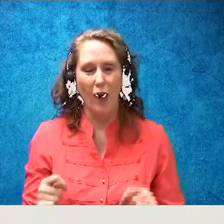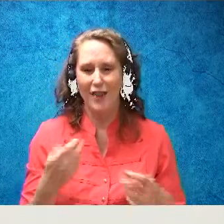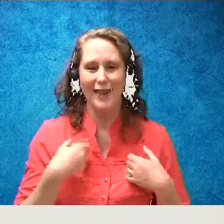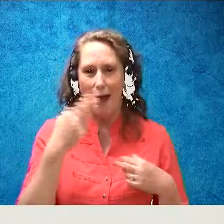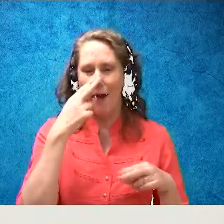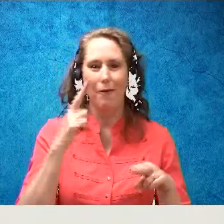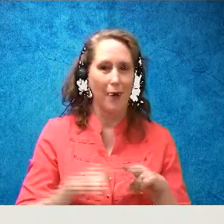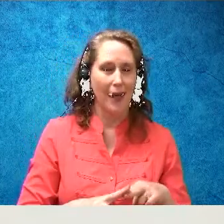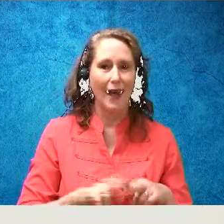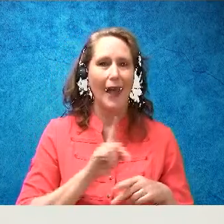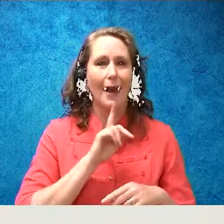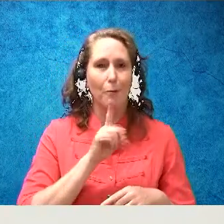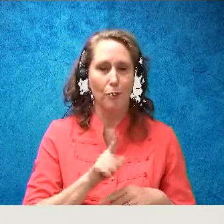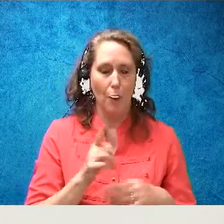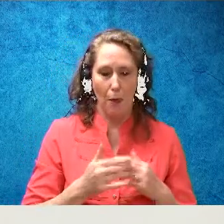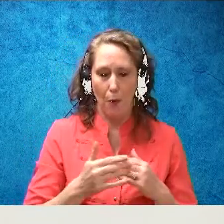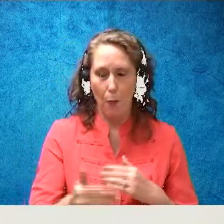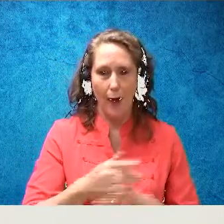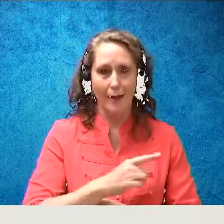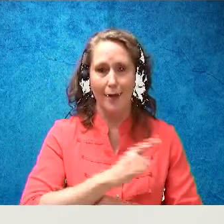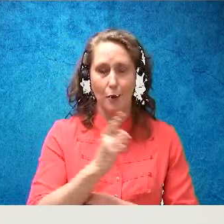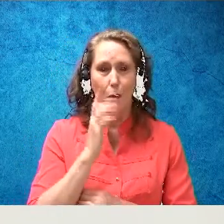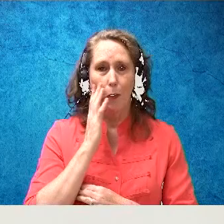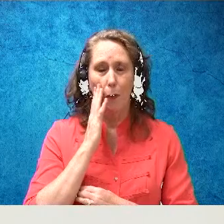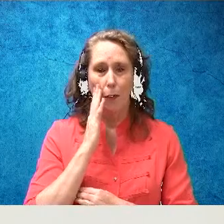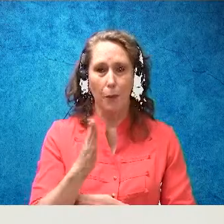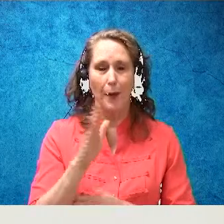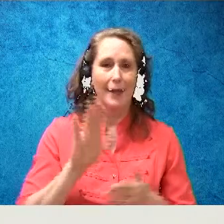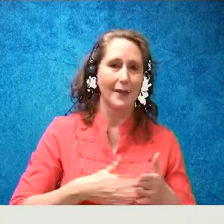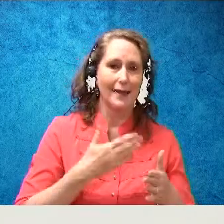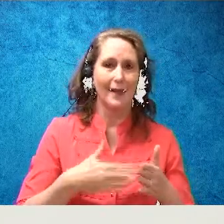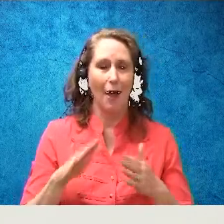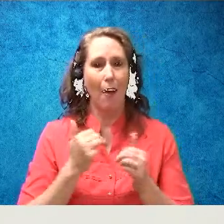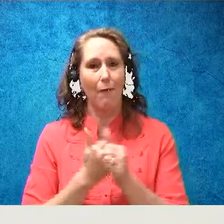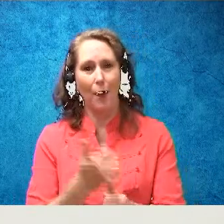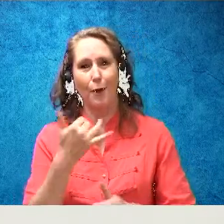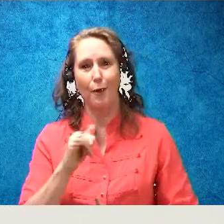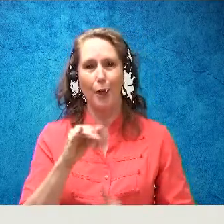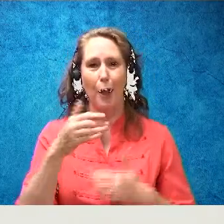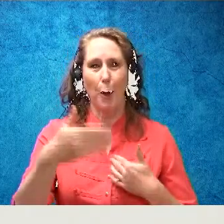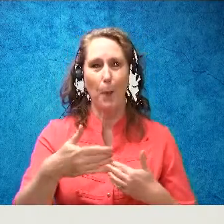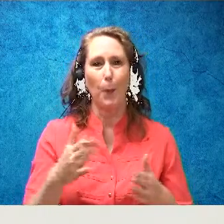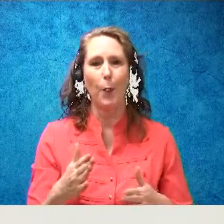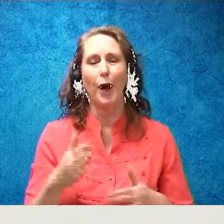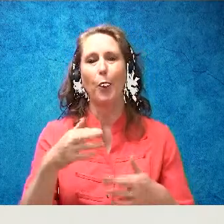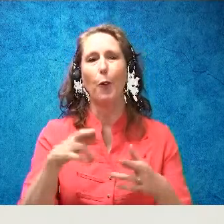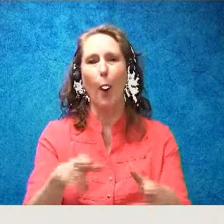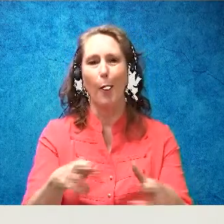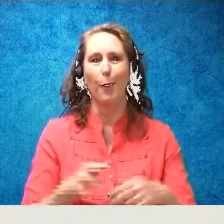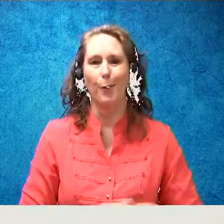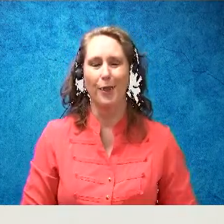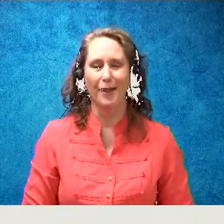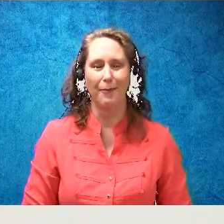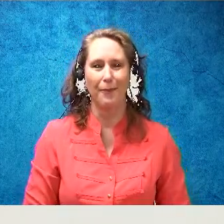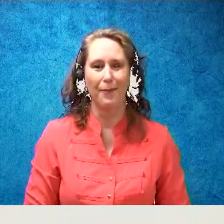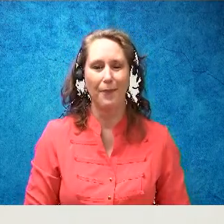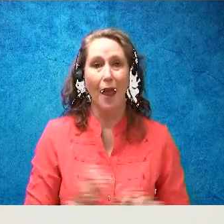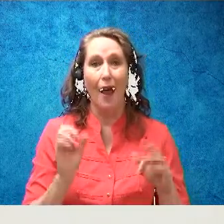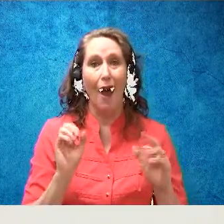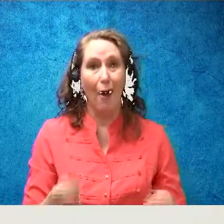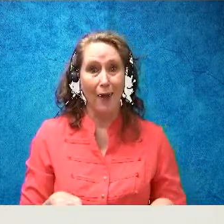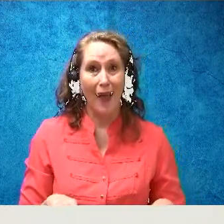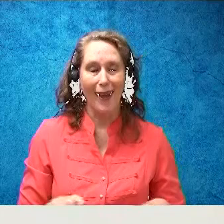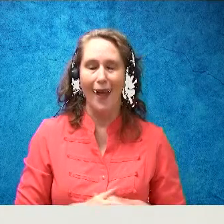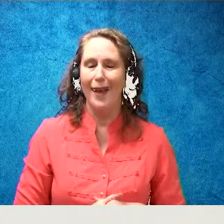it. And I bet for the rest of the day, you are going to be singing, Follow the Yellow Brick Road in your head. Okay, so